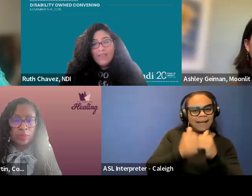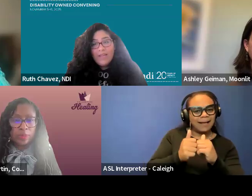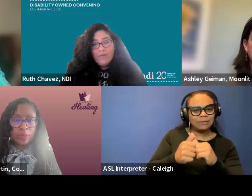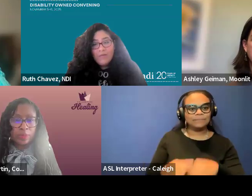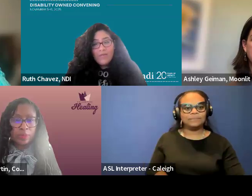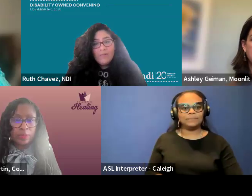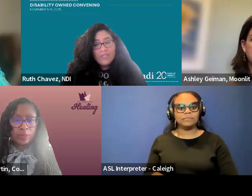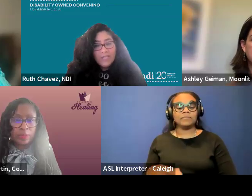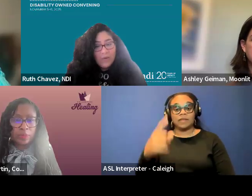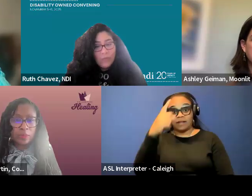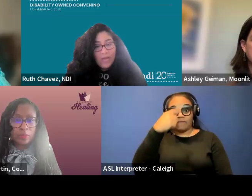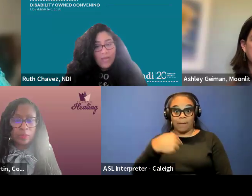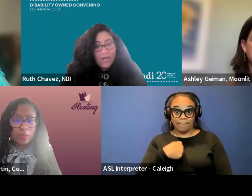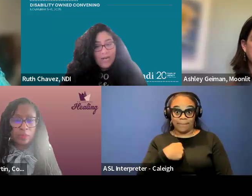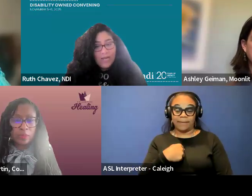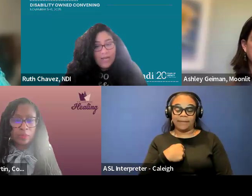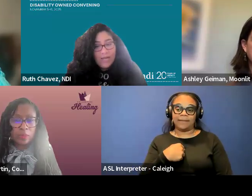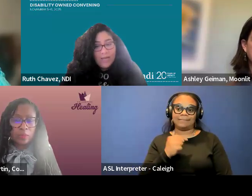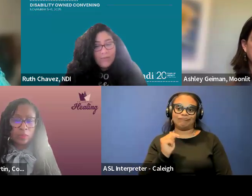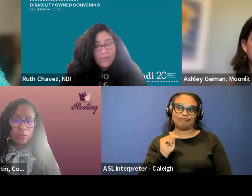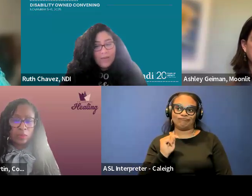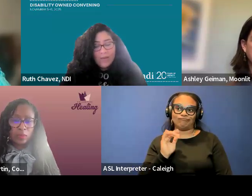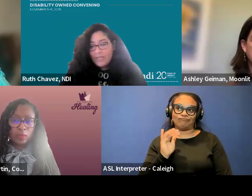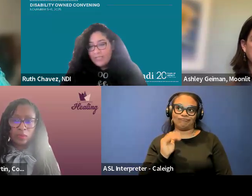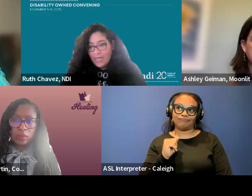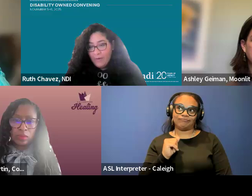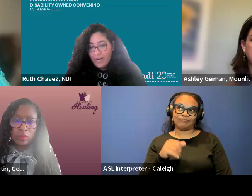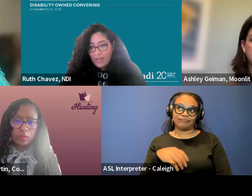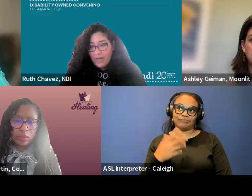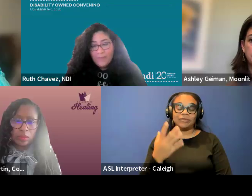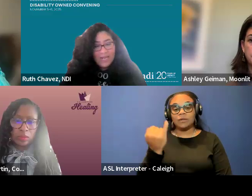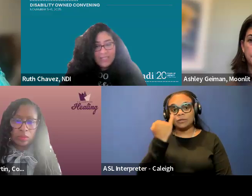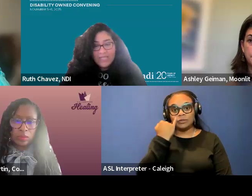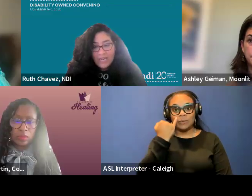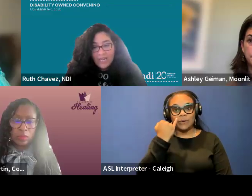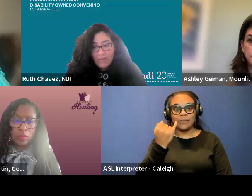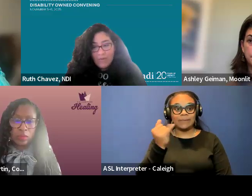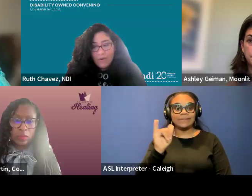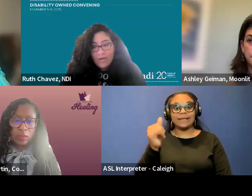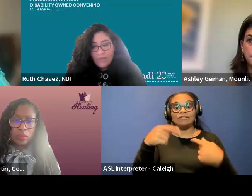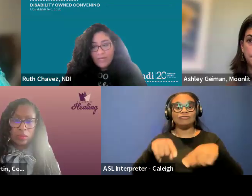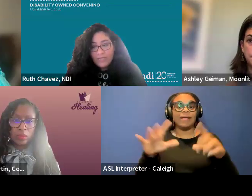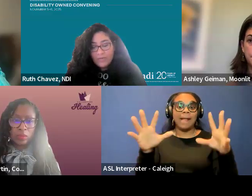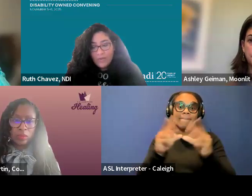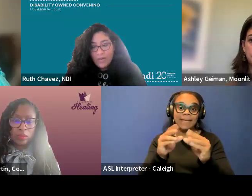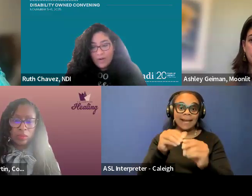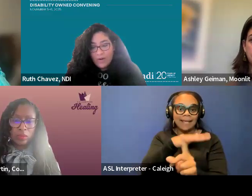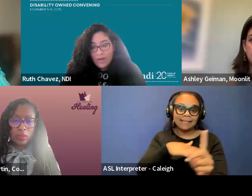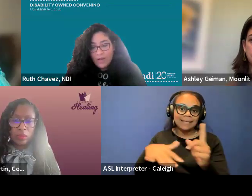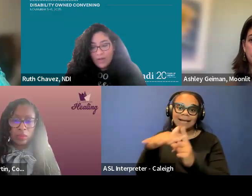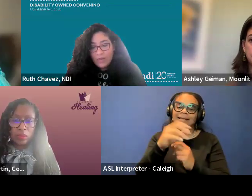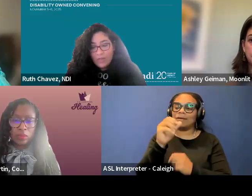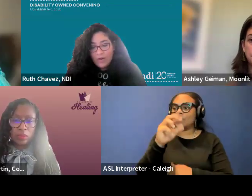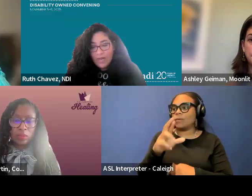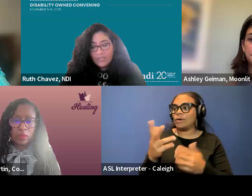I think that for me personally, when let's say we're in a meeting setting or in a place